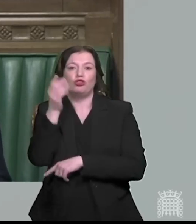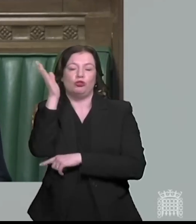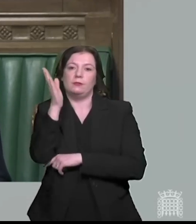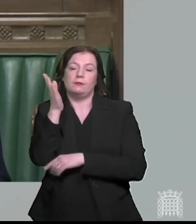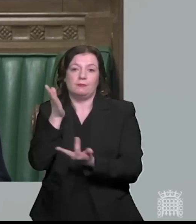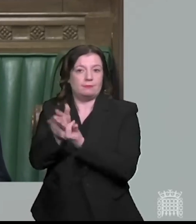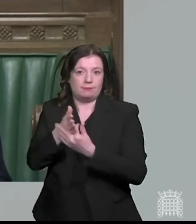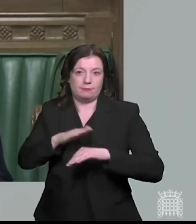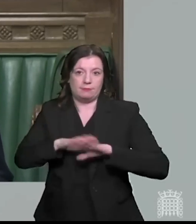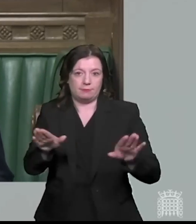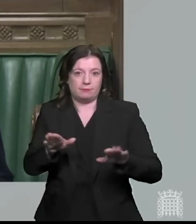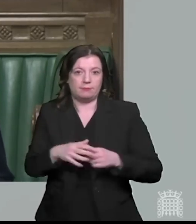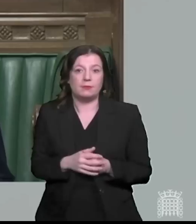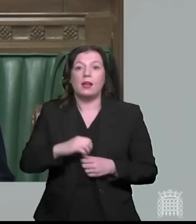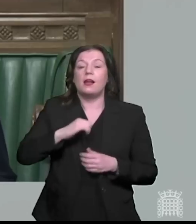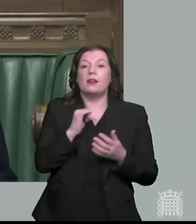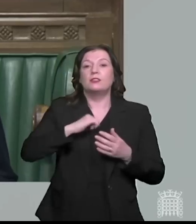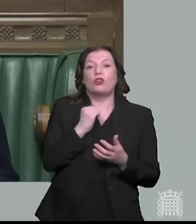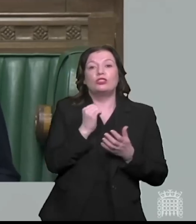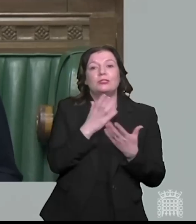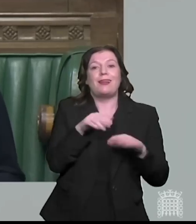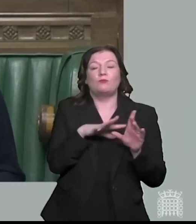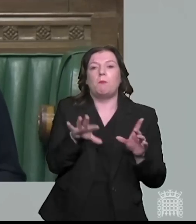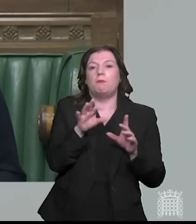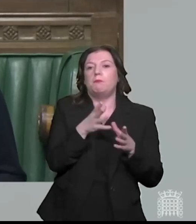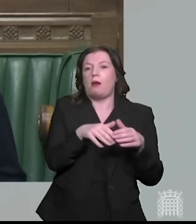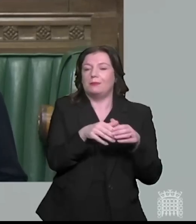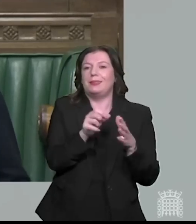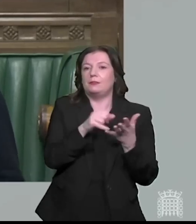or even of the spokesman for the Scottish National Party.